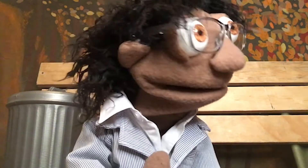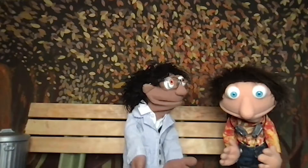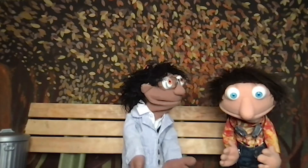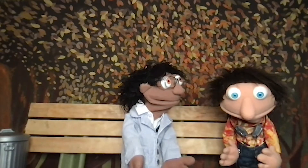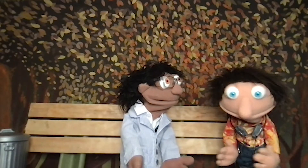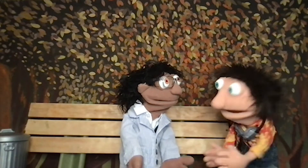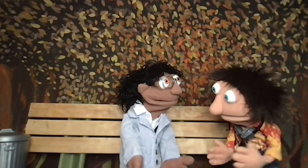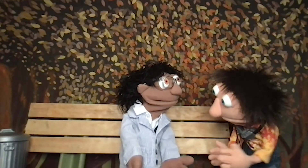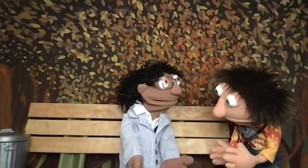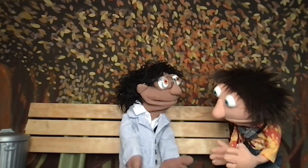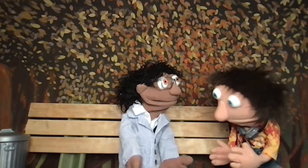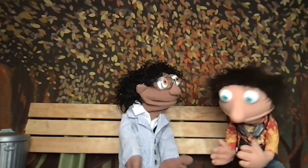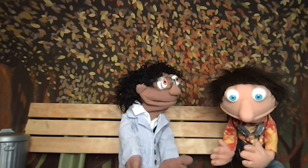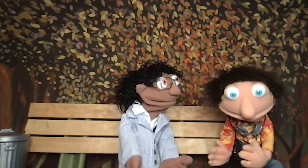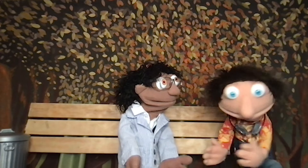happened?